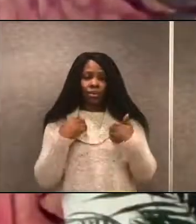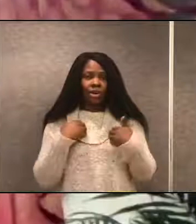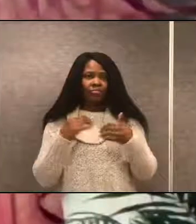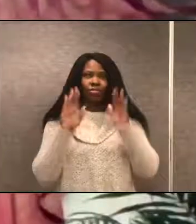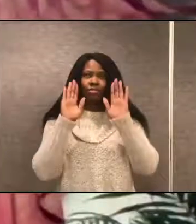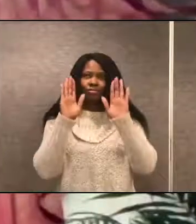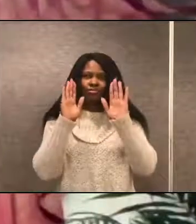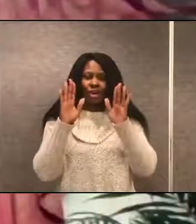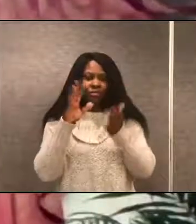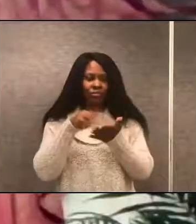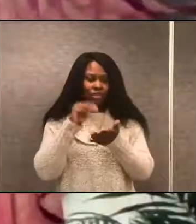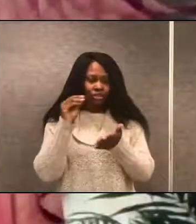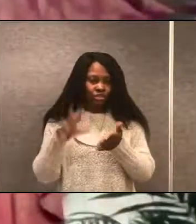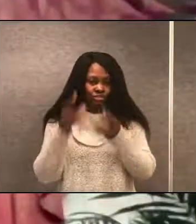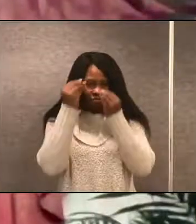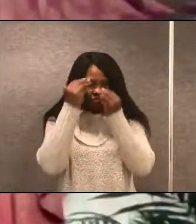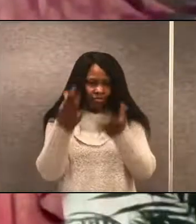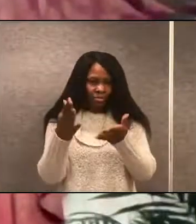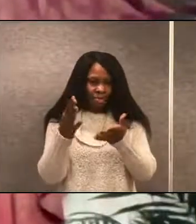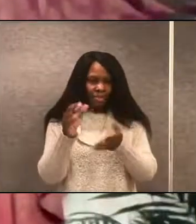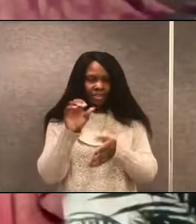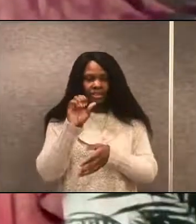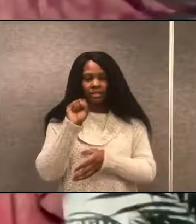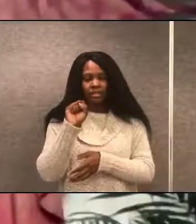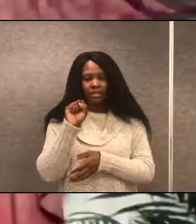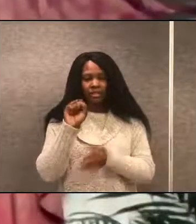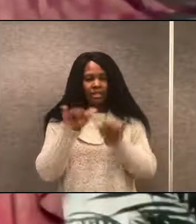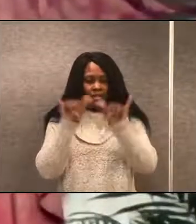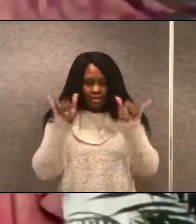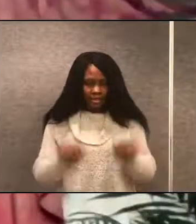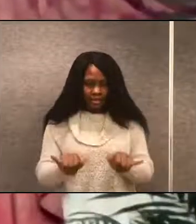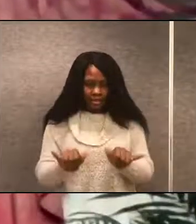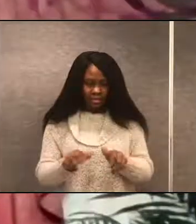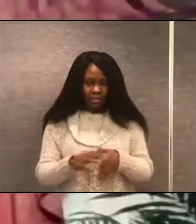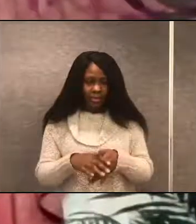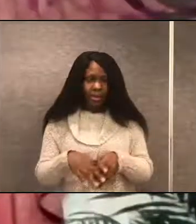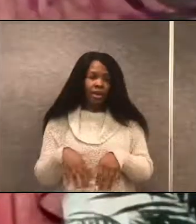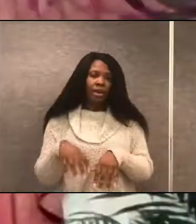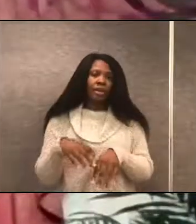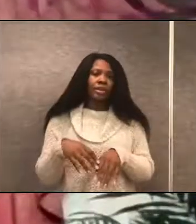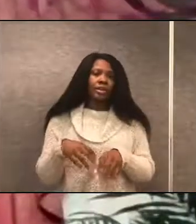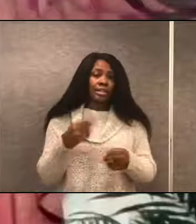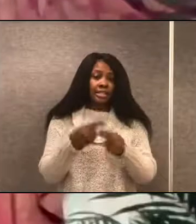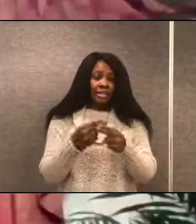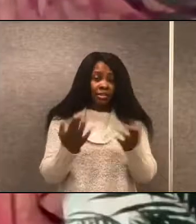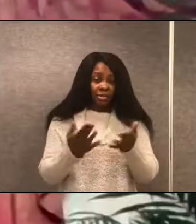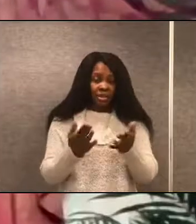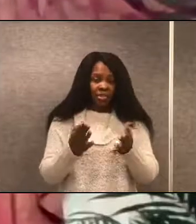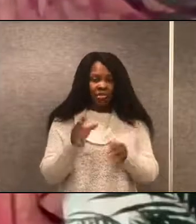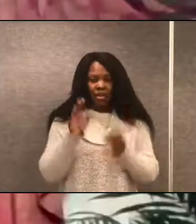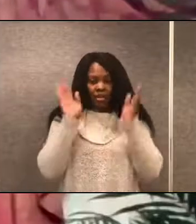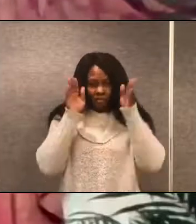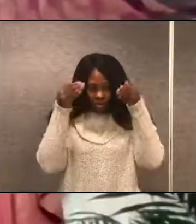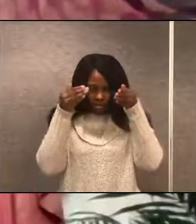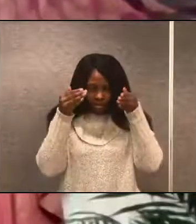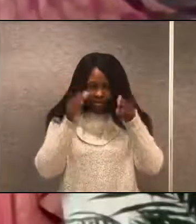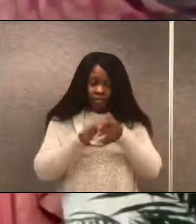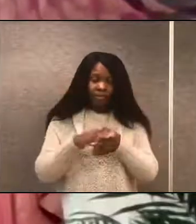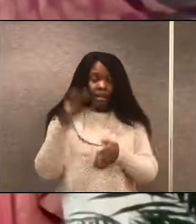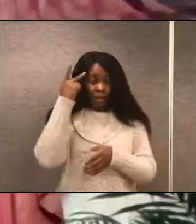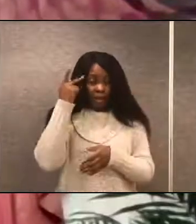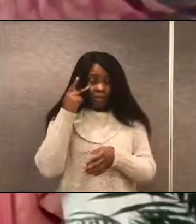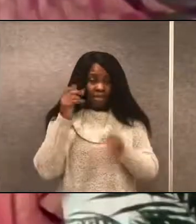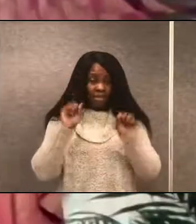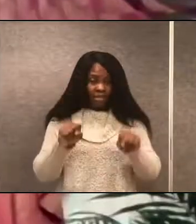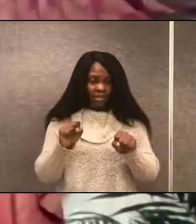student information system. It's called Focus. Parents are given a username and a password. Parents can sign into Focus